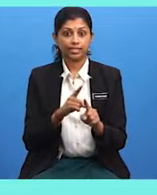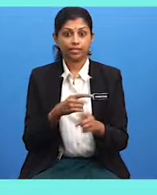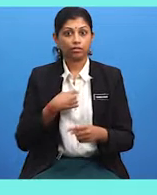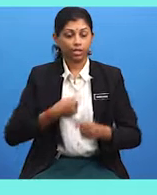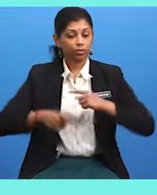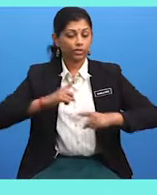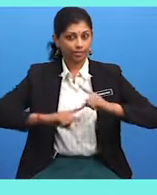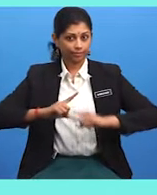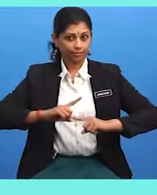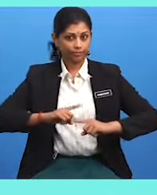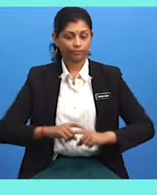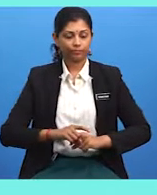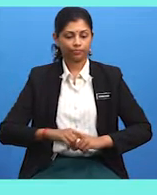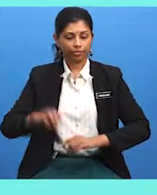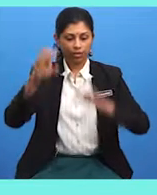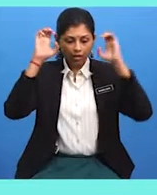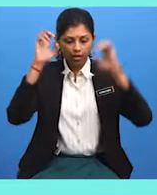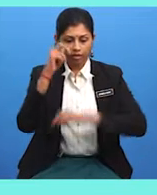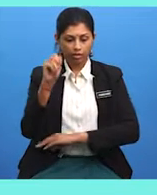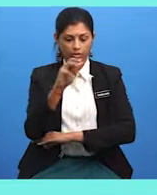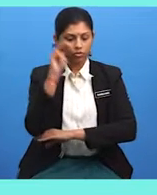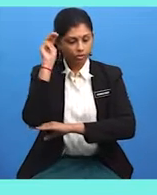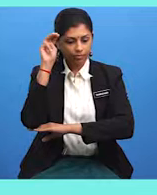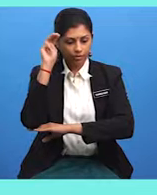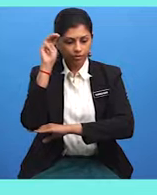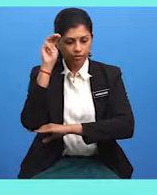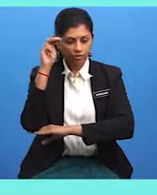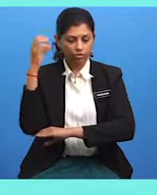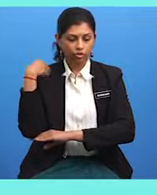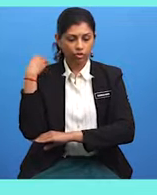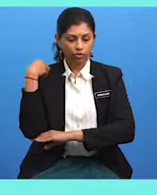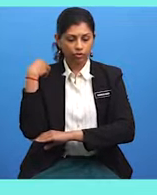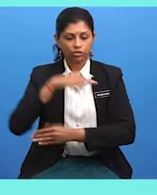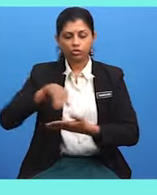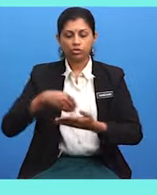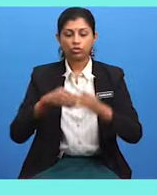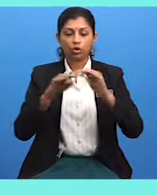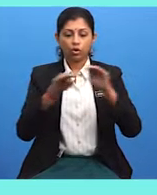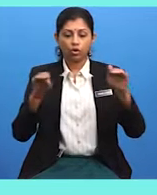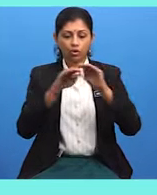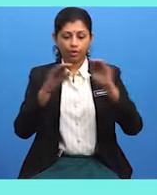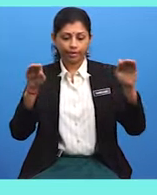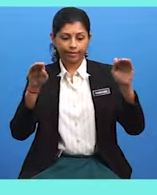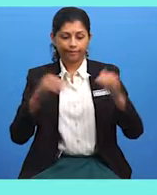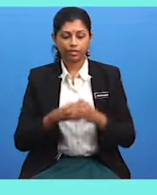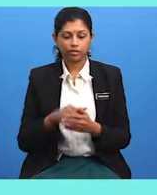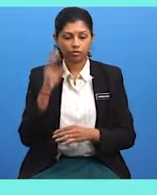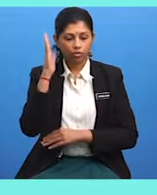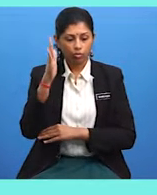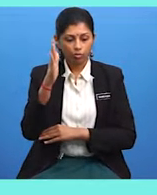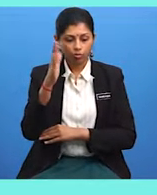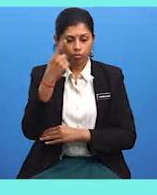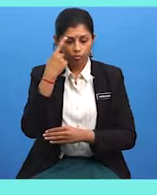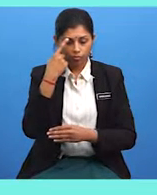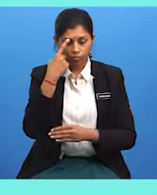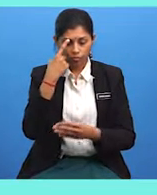the following question. Education ministry officials at all levels will regulatory inspect